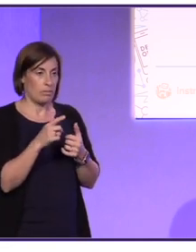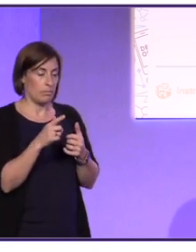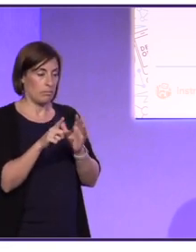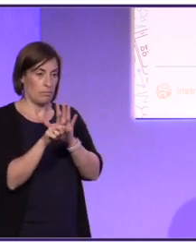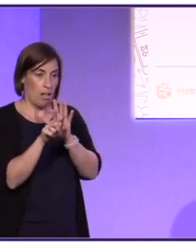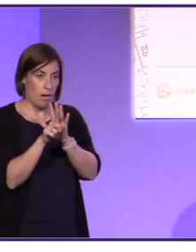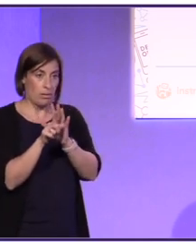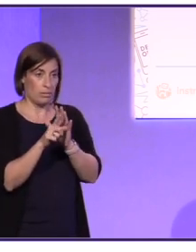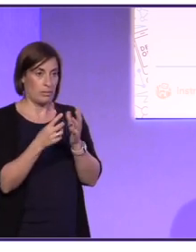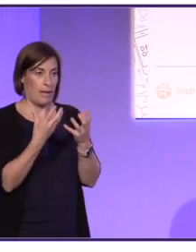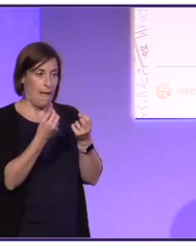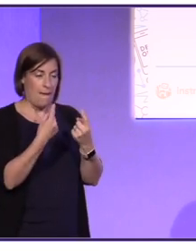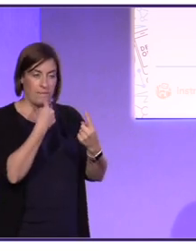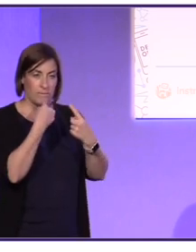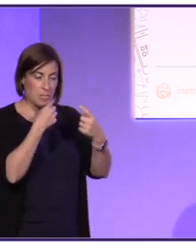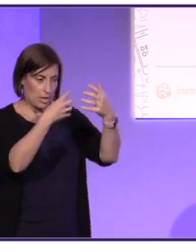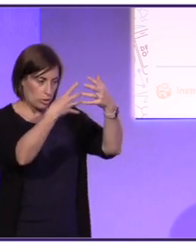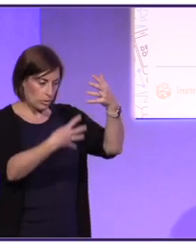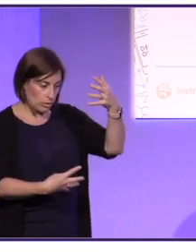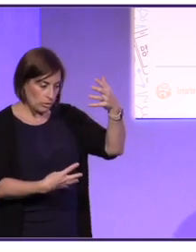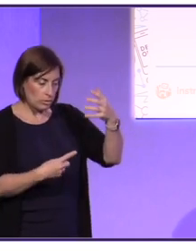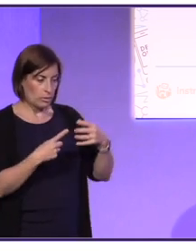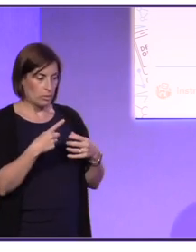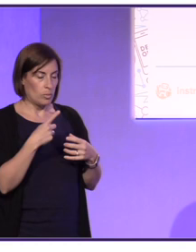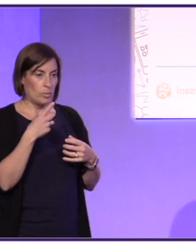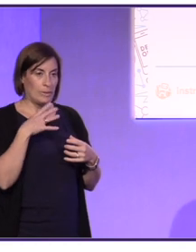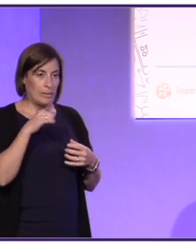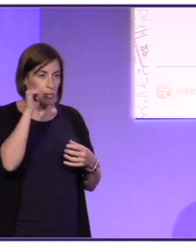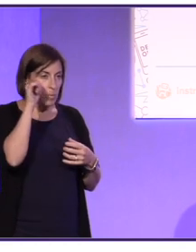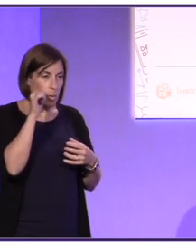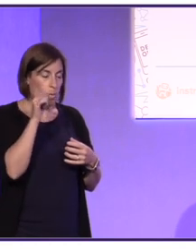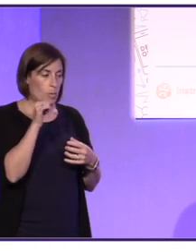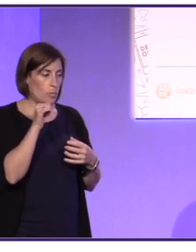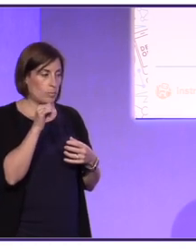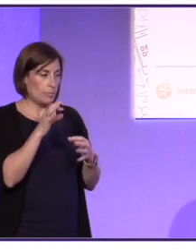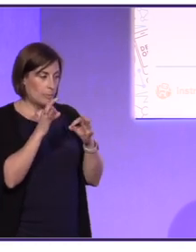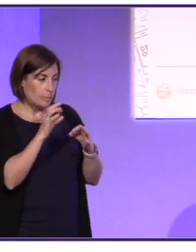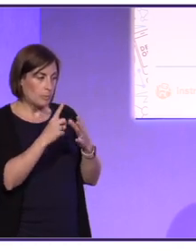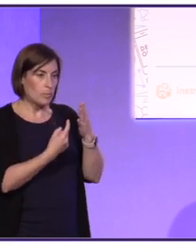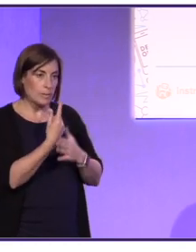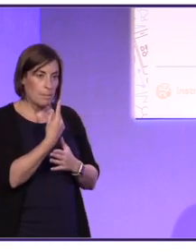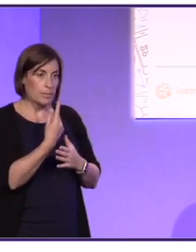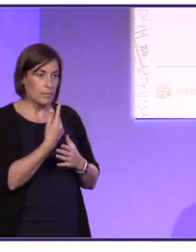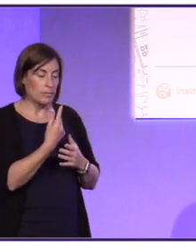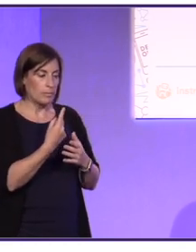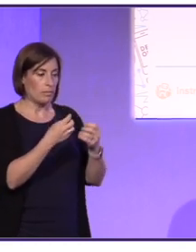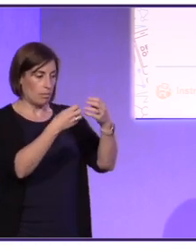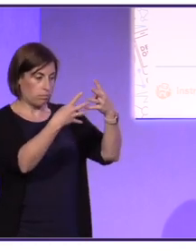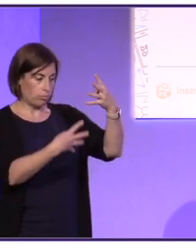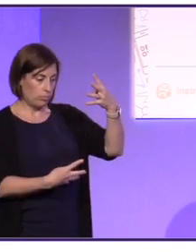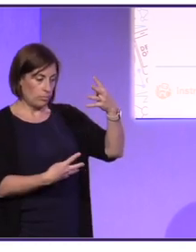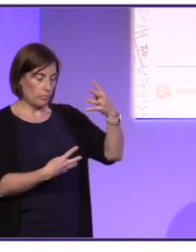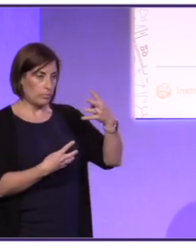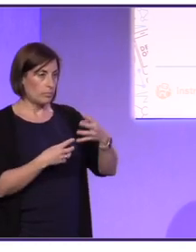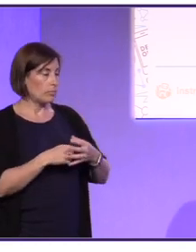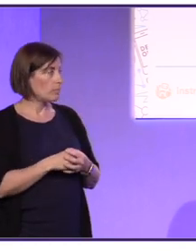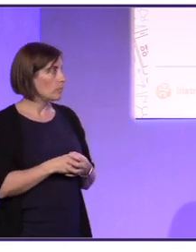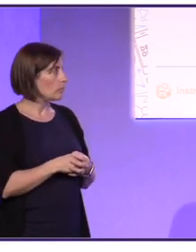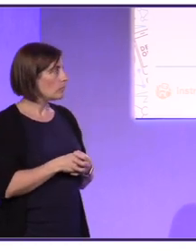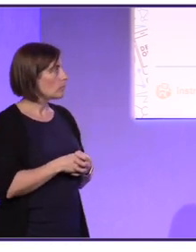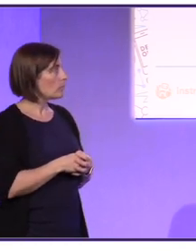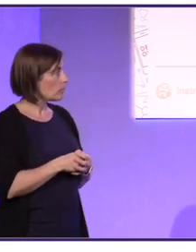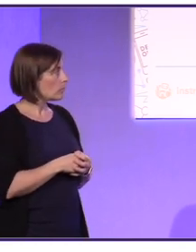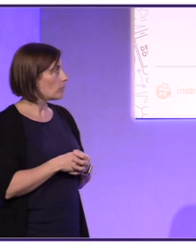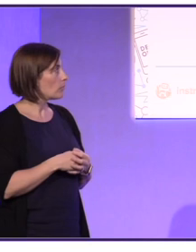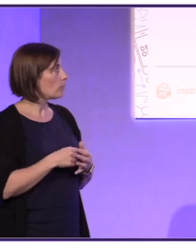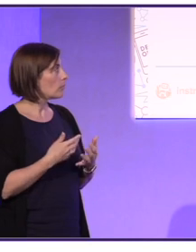possible, indicating all the things you need to know about the issue that's at hand, means that you're able to make a